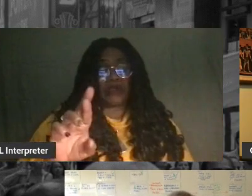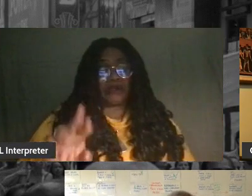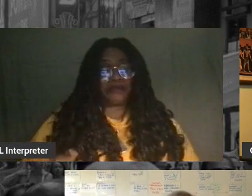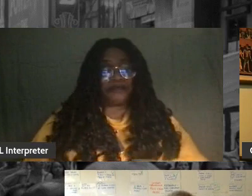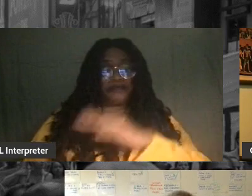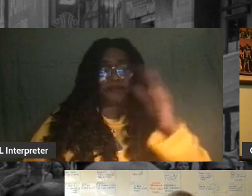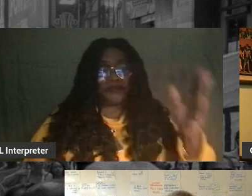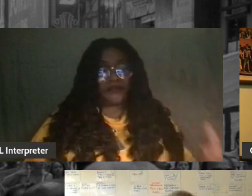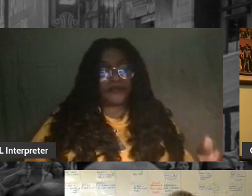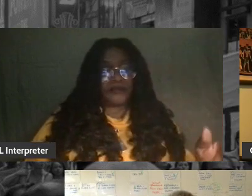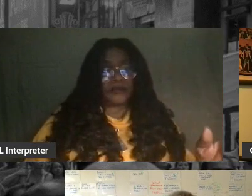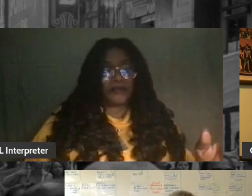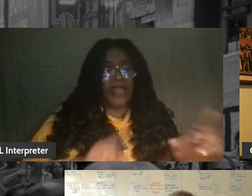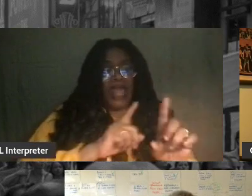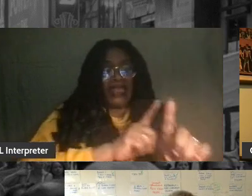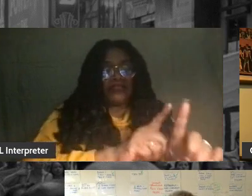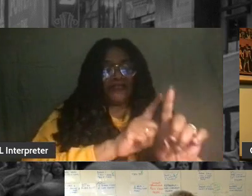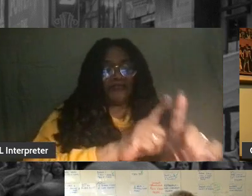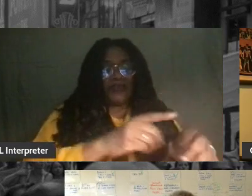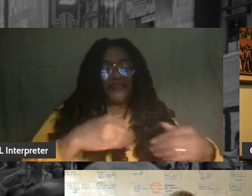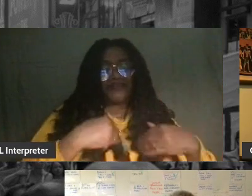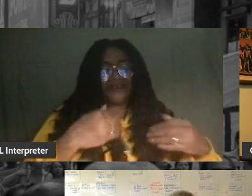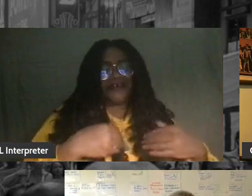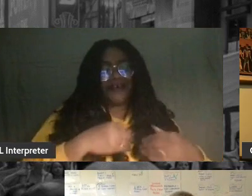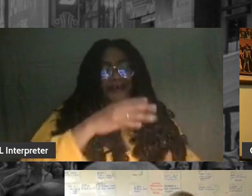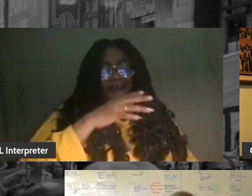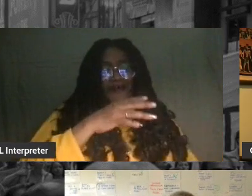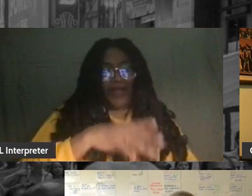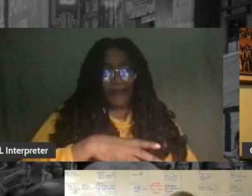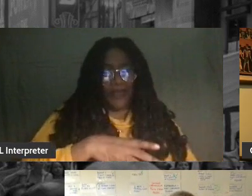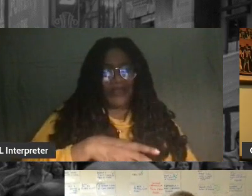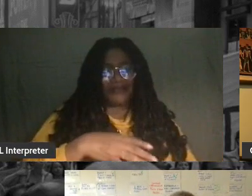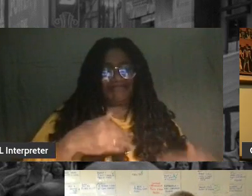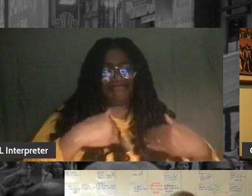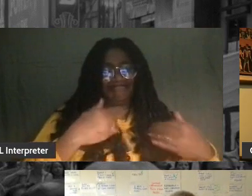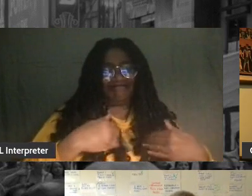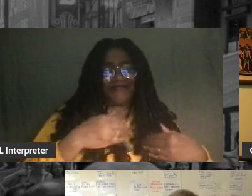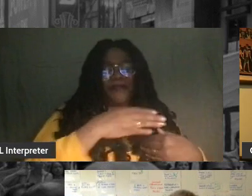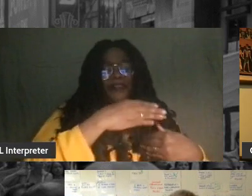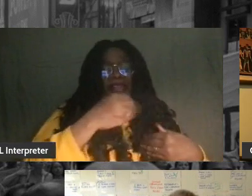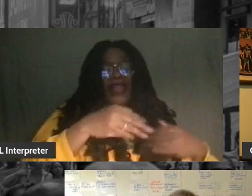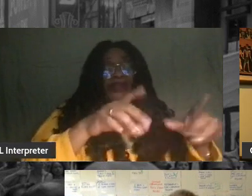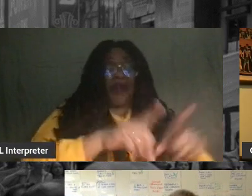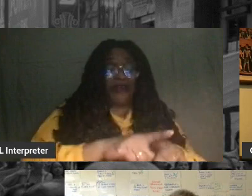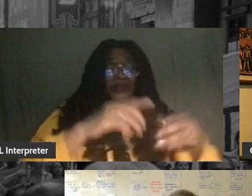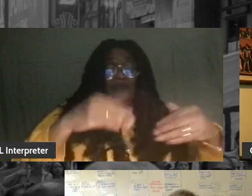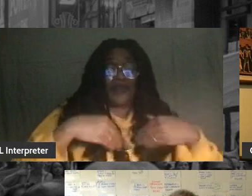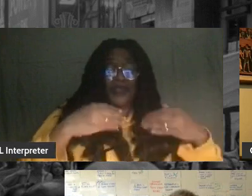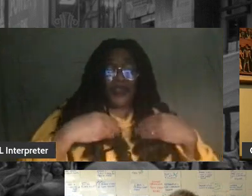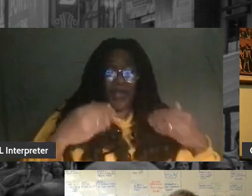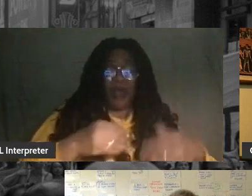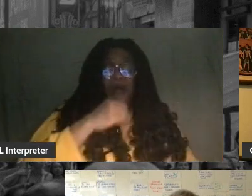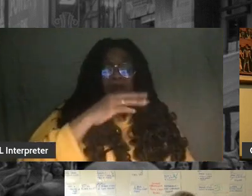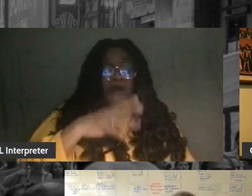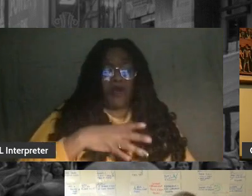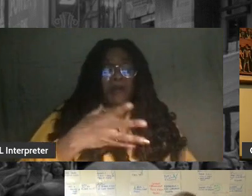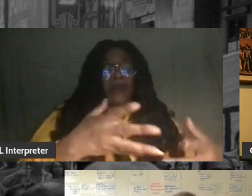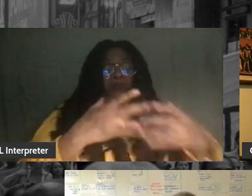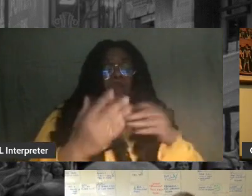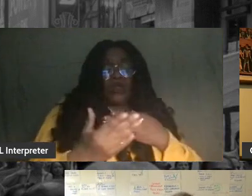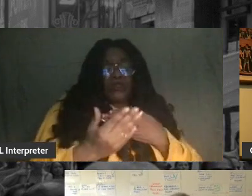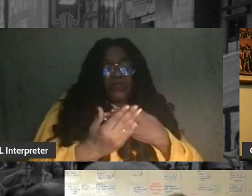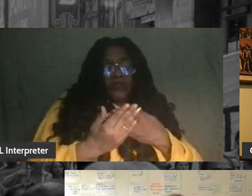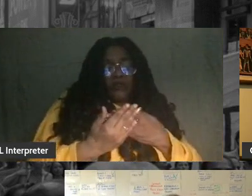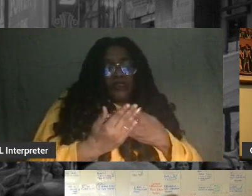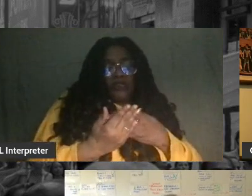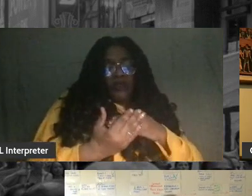I'm getting to mentor young women, and that the young women want those relationships.